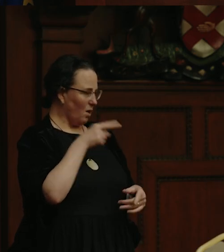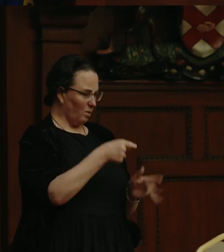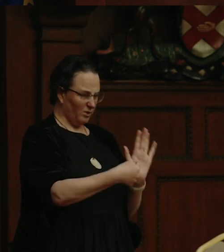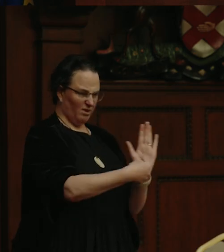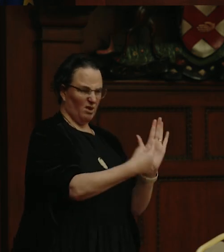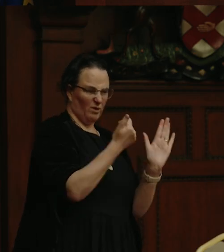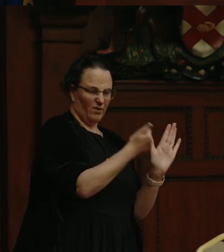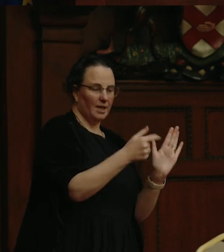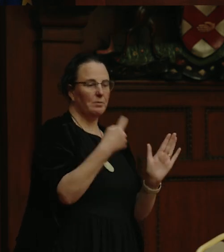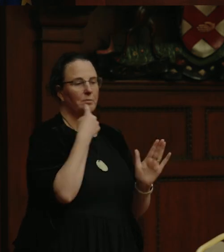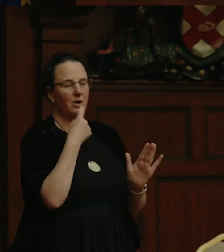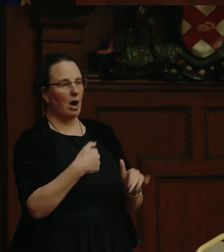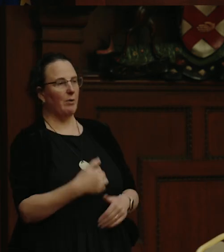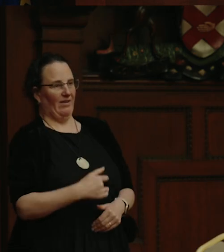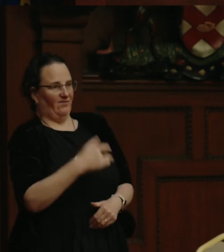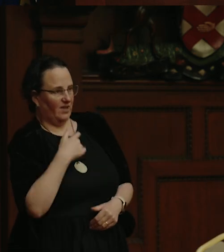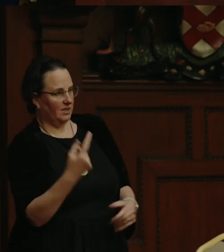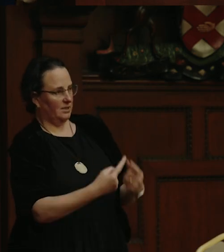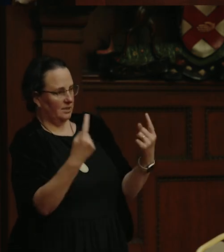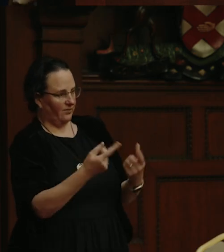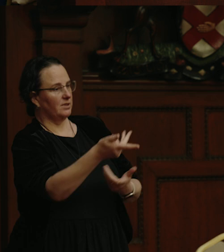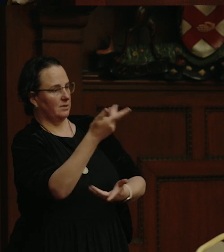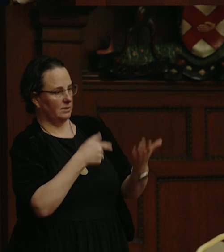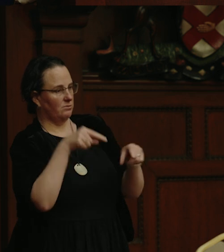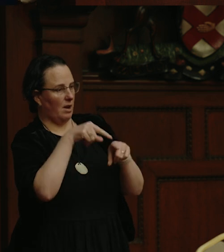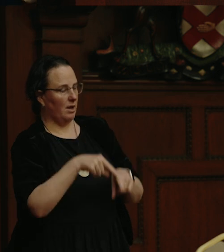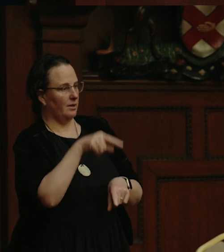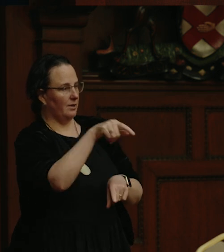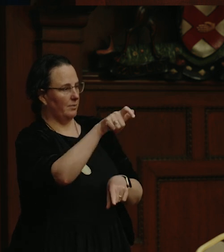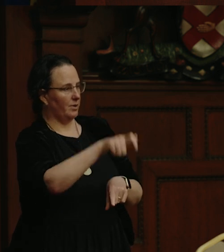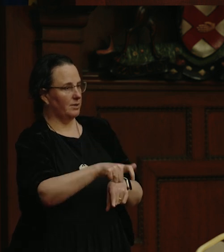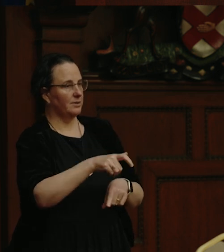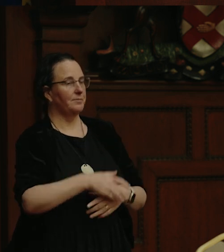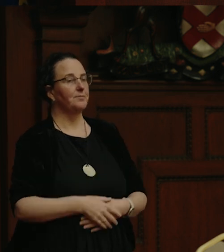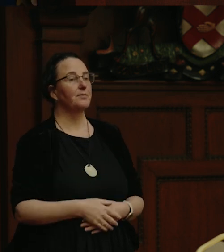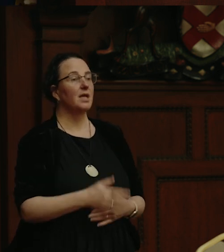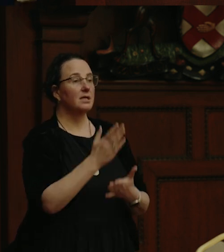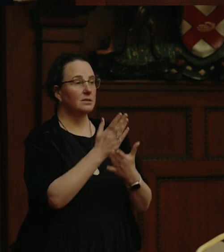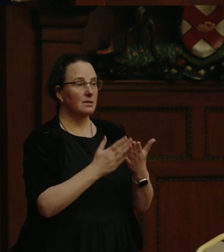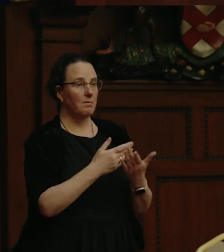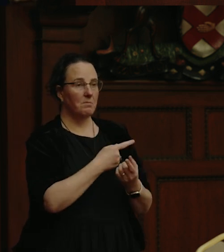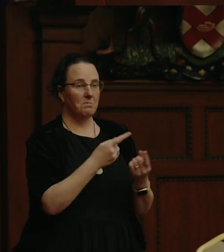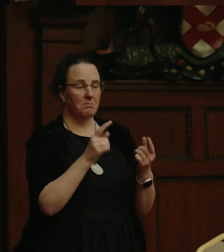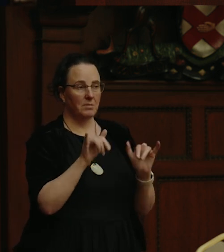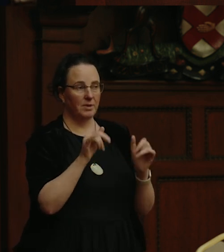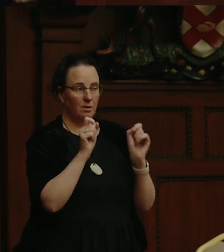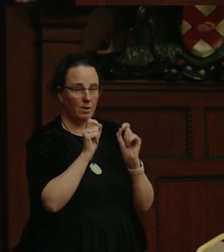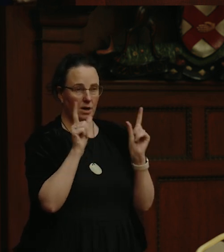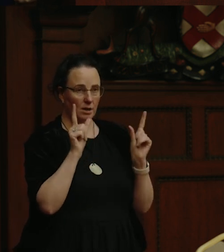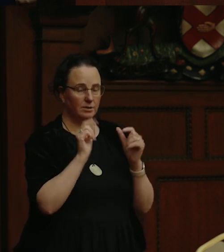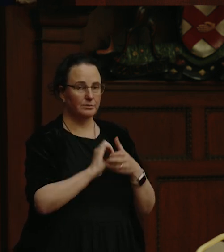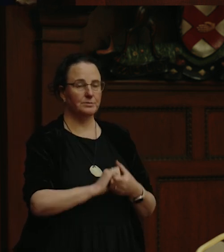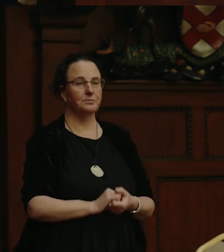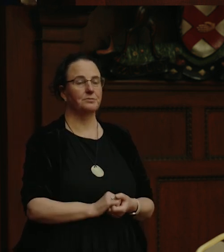signs. Okay. Questionnaires that I think are probably quite good. Some people might be aware of them.